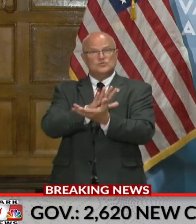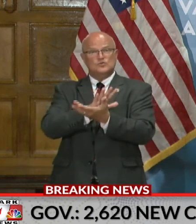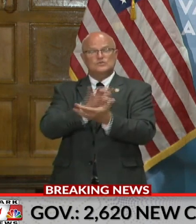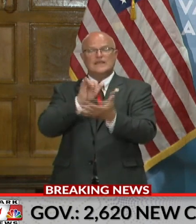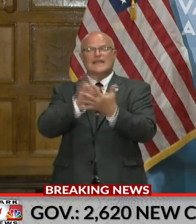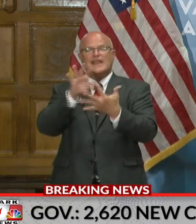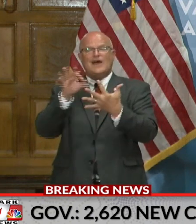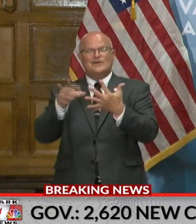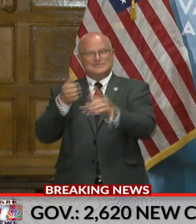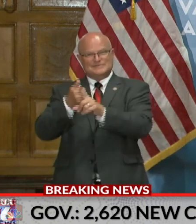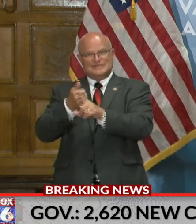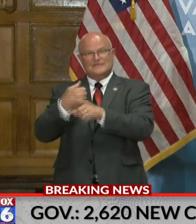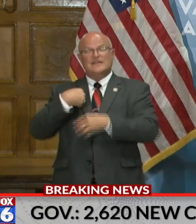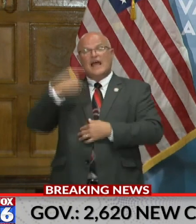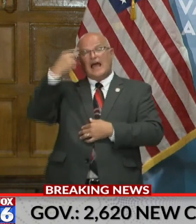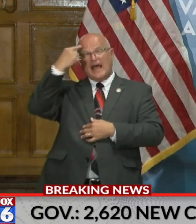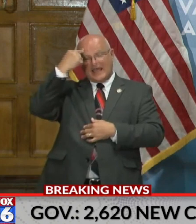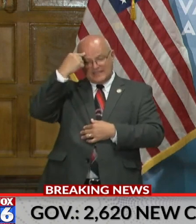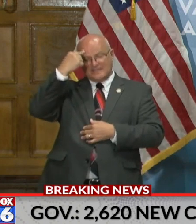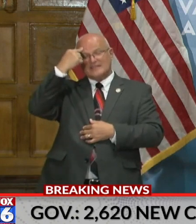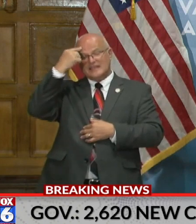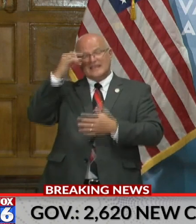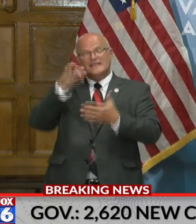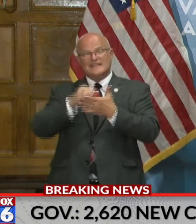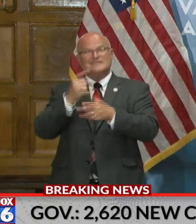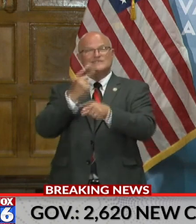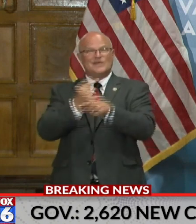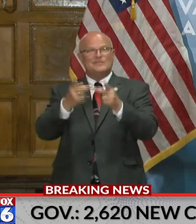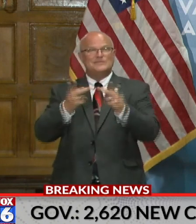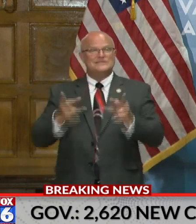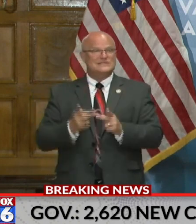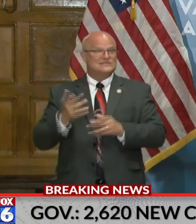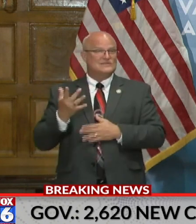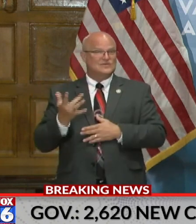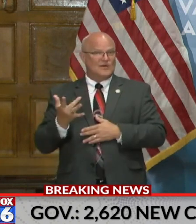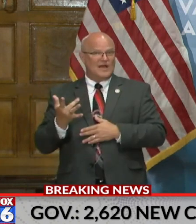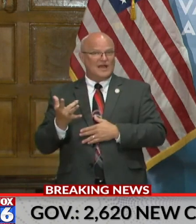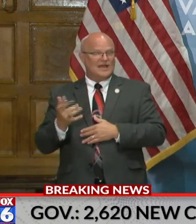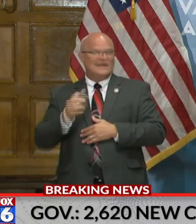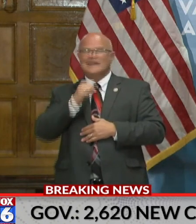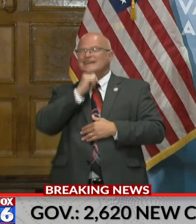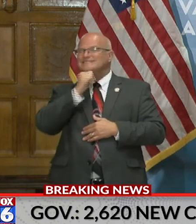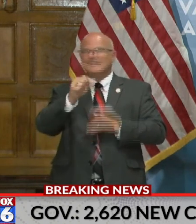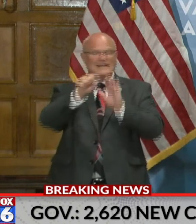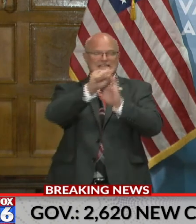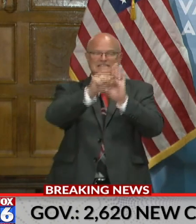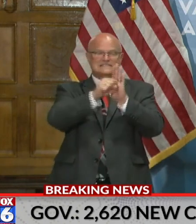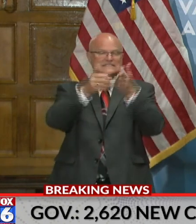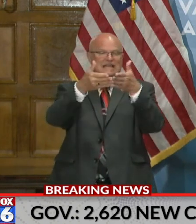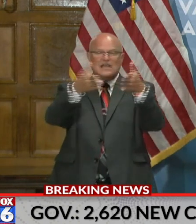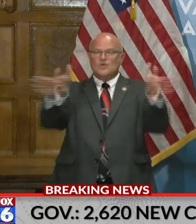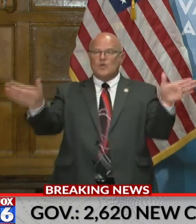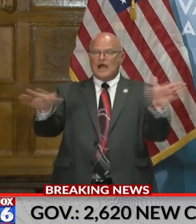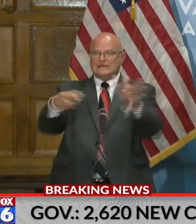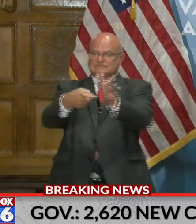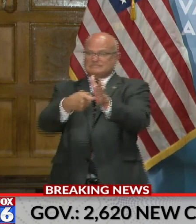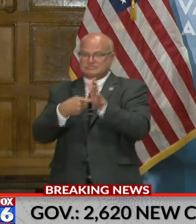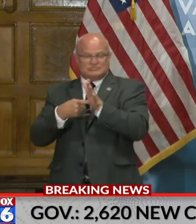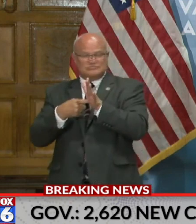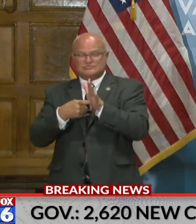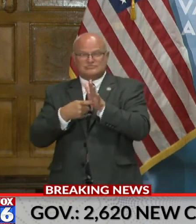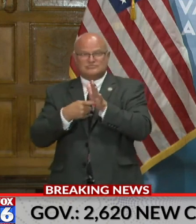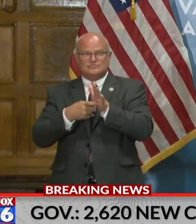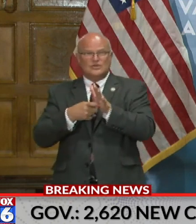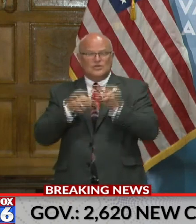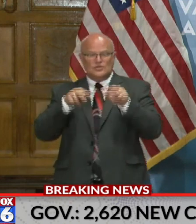that option. And I think that puts us in the right position because it's not a statewide necessity now. You look at